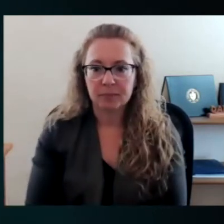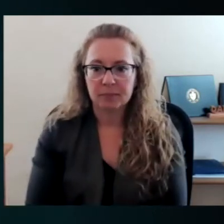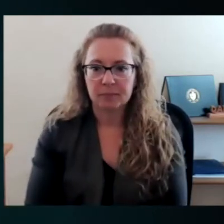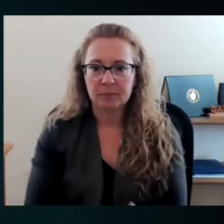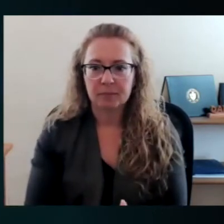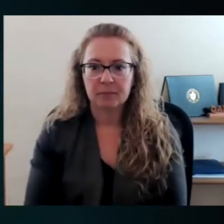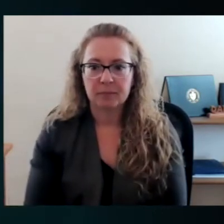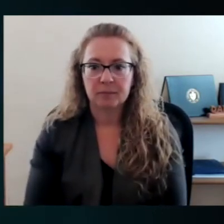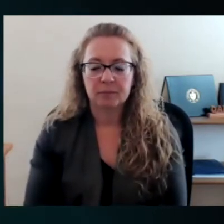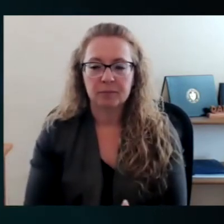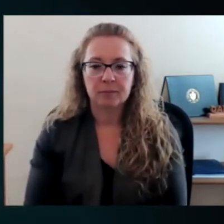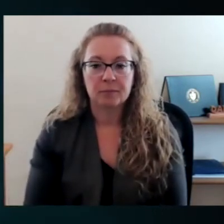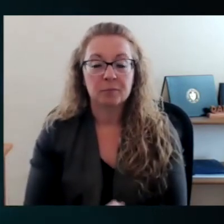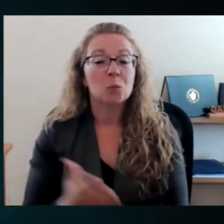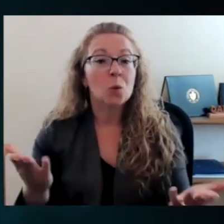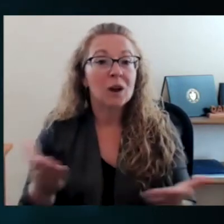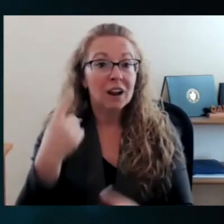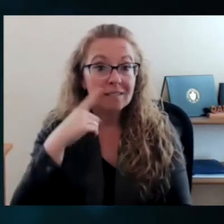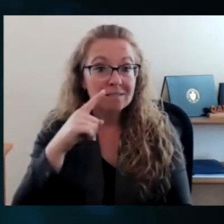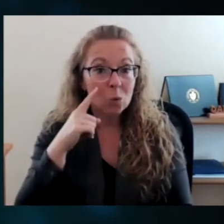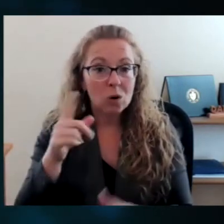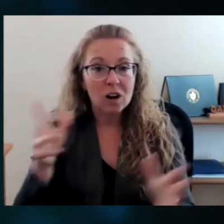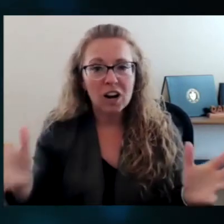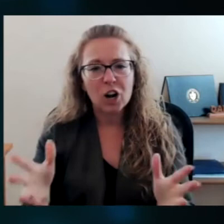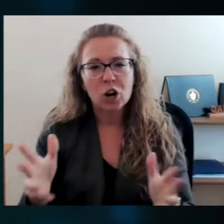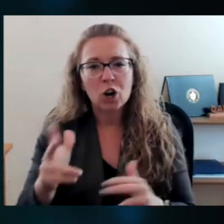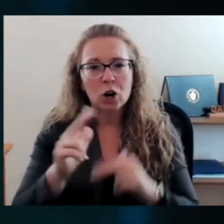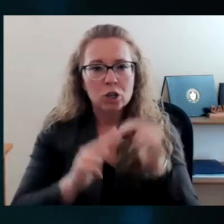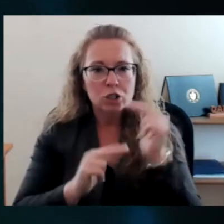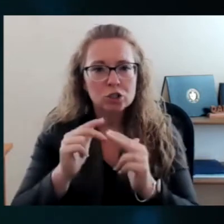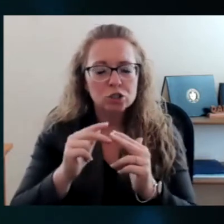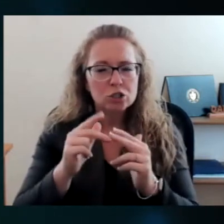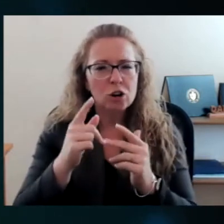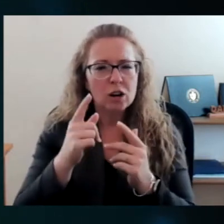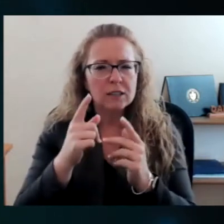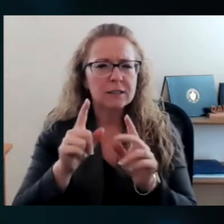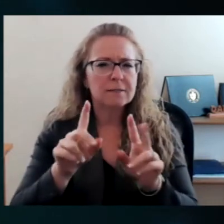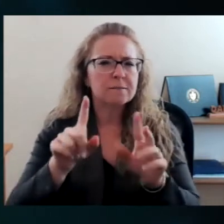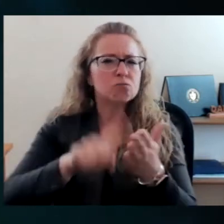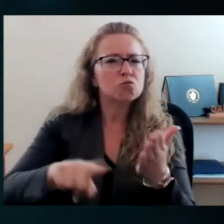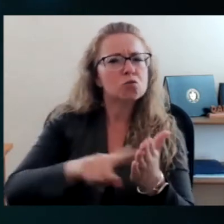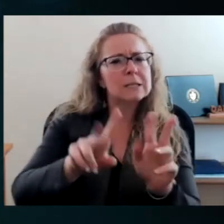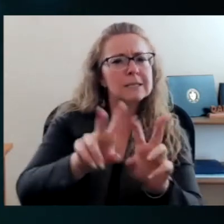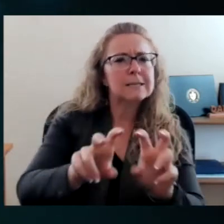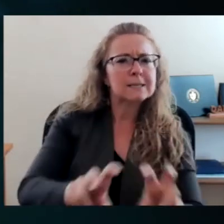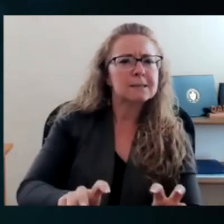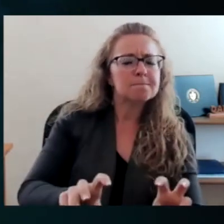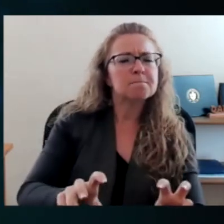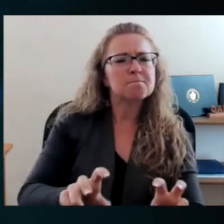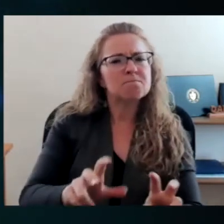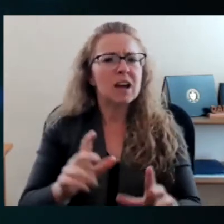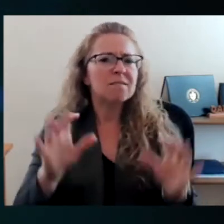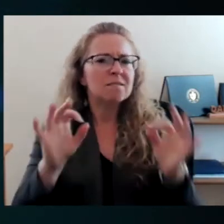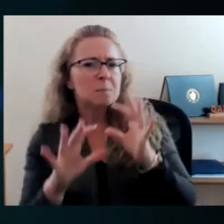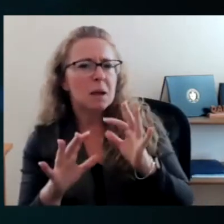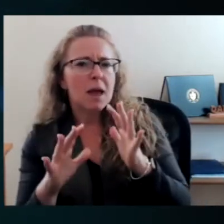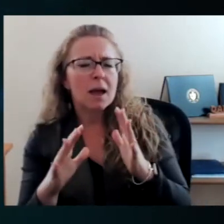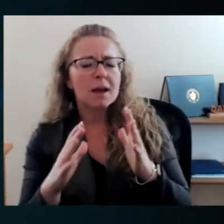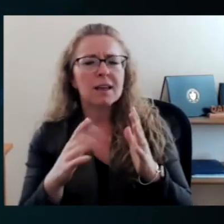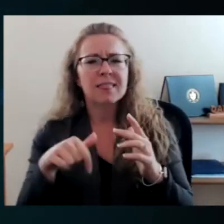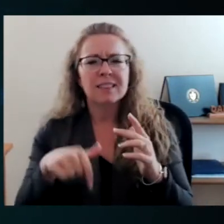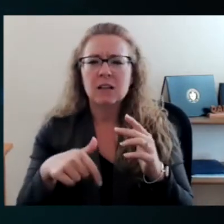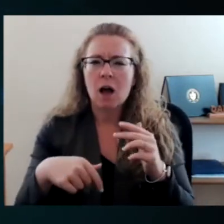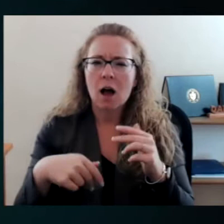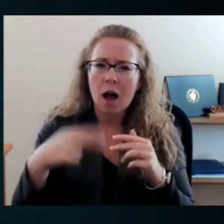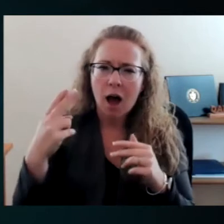constructive criticism and critique in this space. Our time together serves to highlight the incredibly complicated interactions between